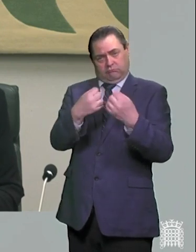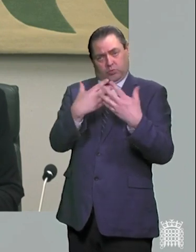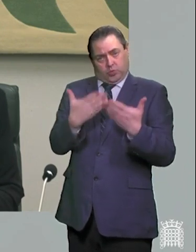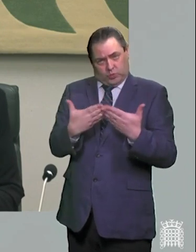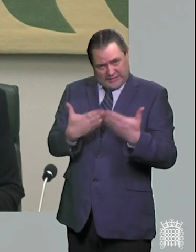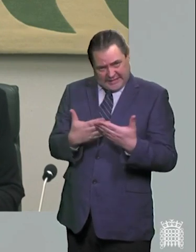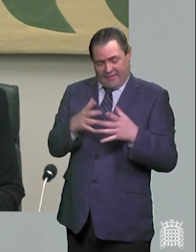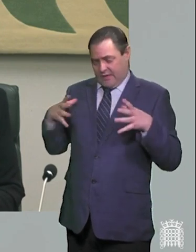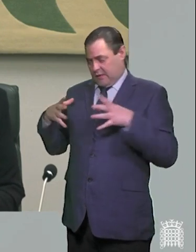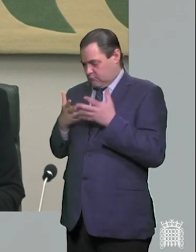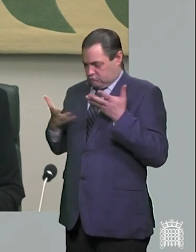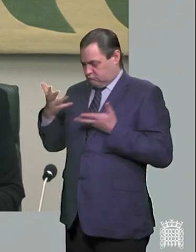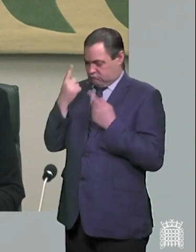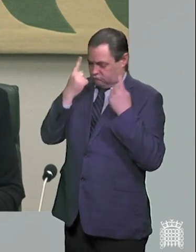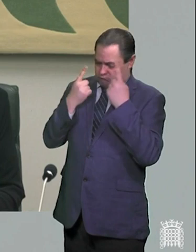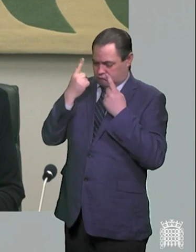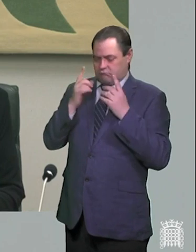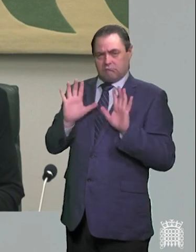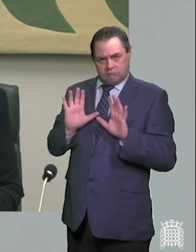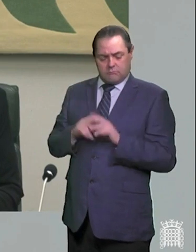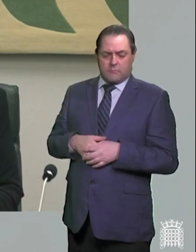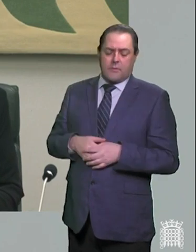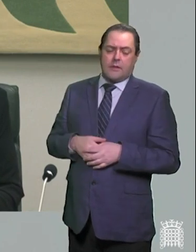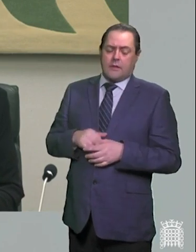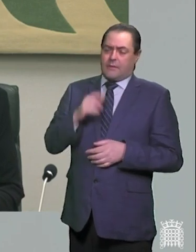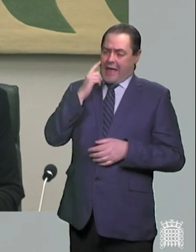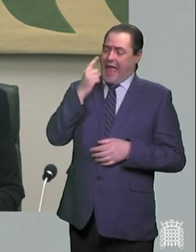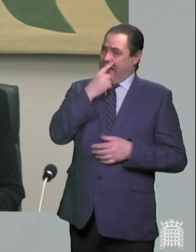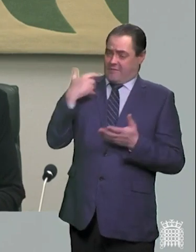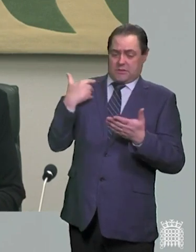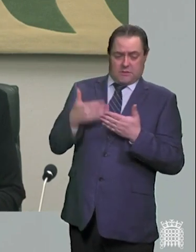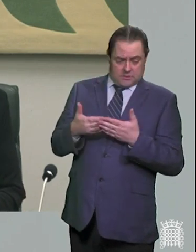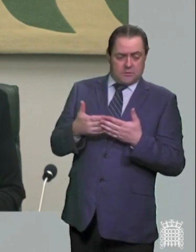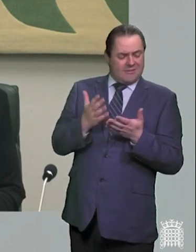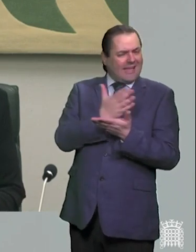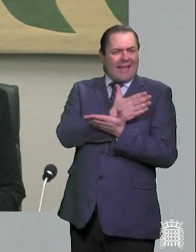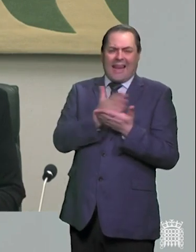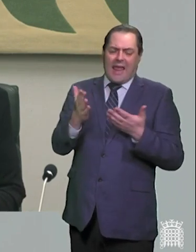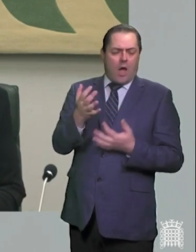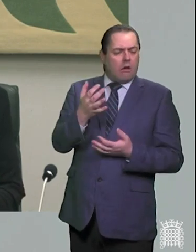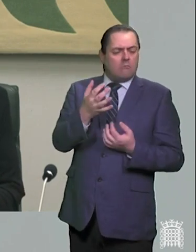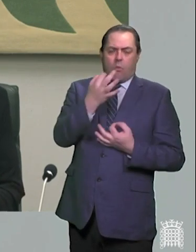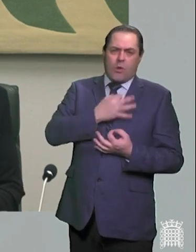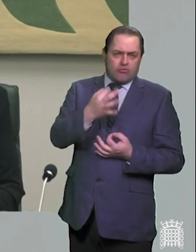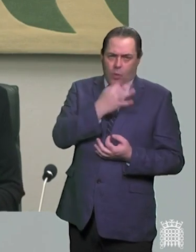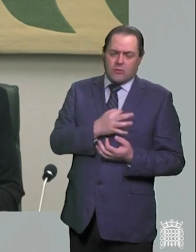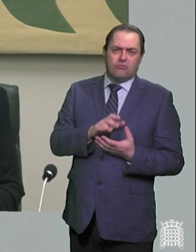today. The evidence that we have already raises clear questions, and this